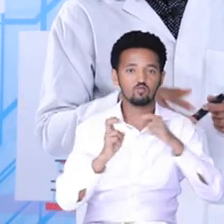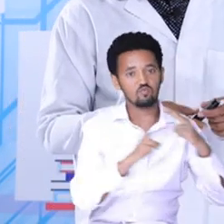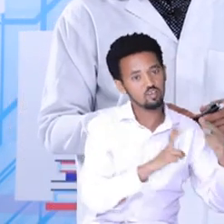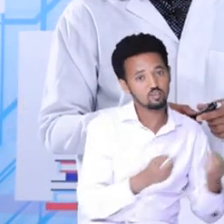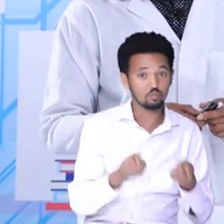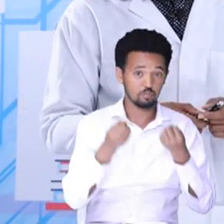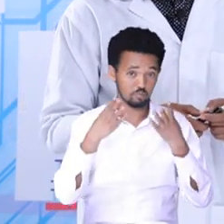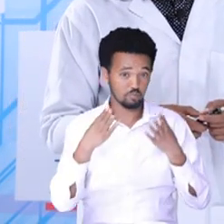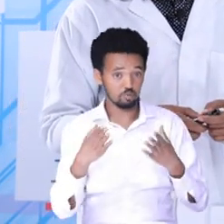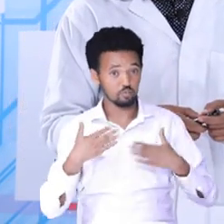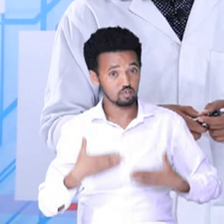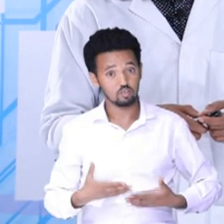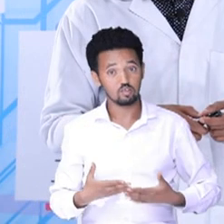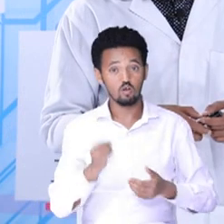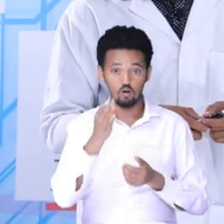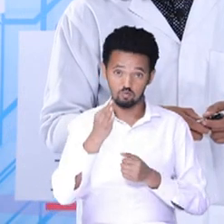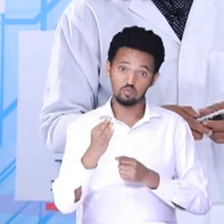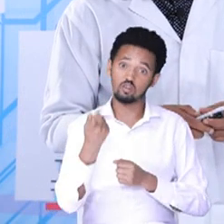in many parts of the country.